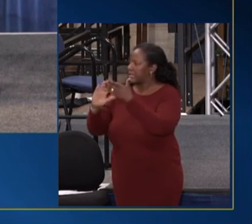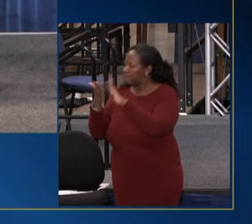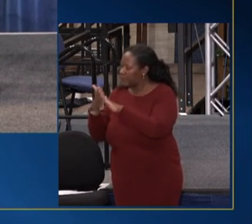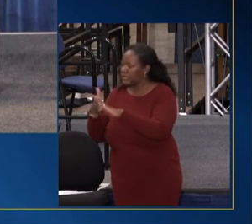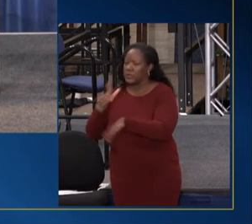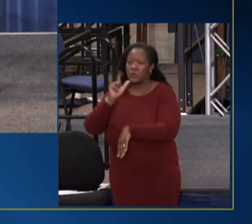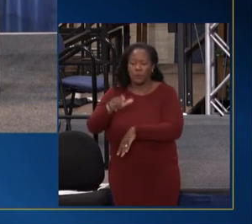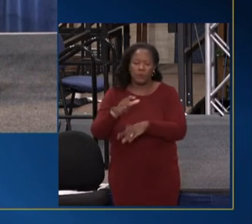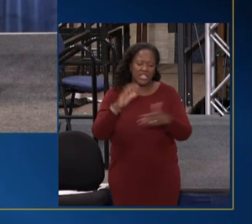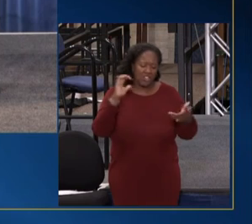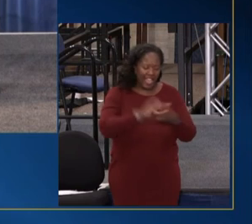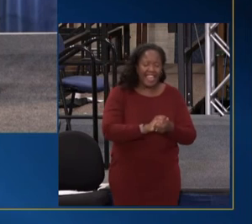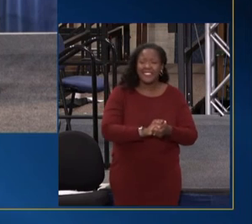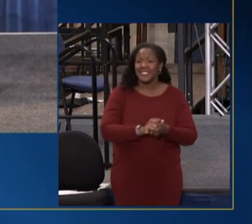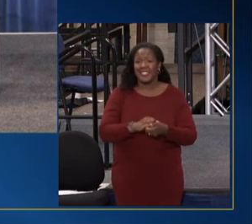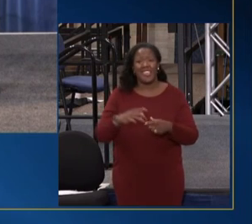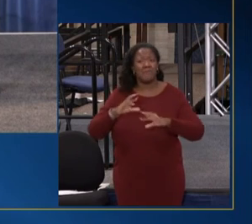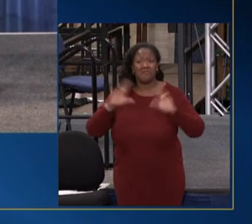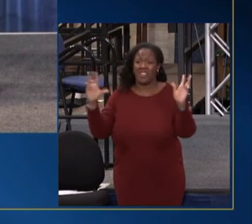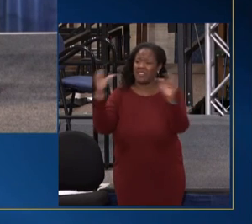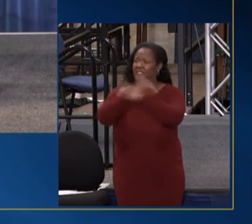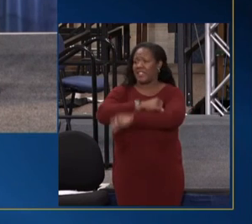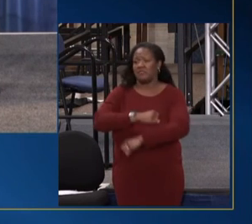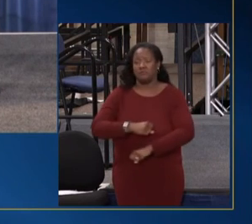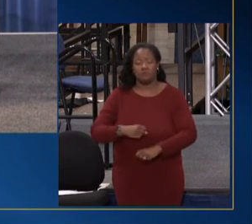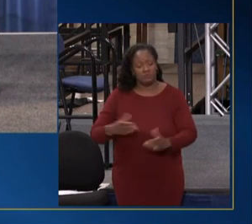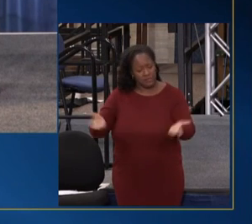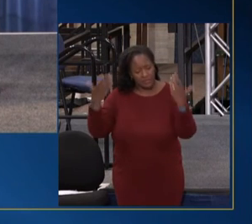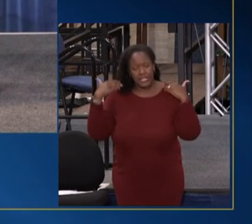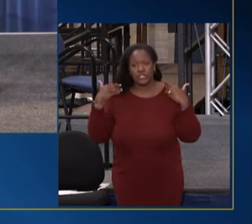let's freaking fight. Yes. And you know what? Let's do it.